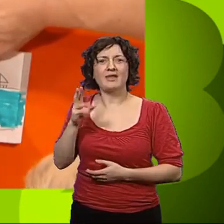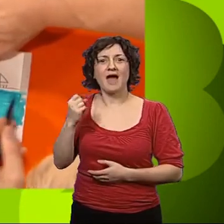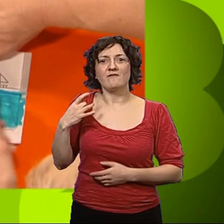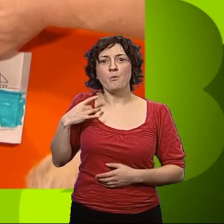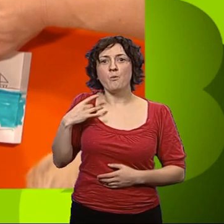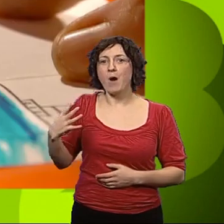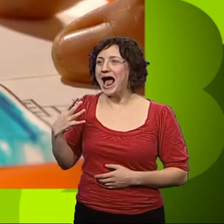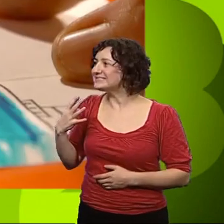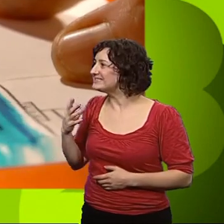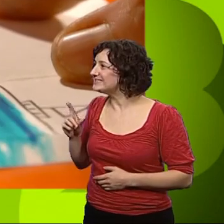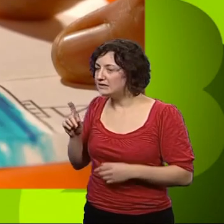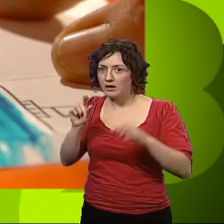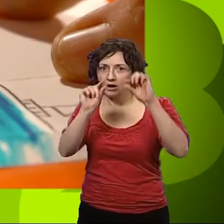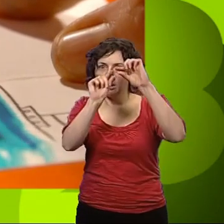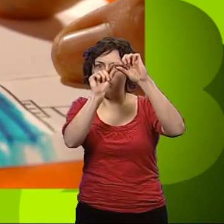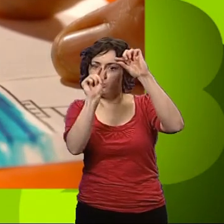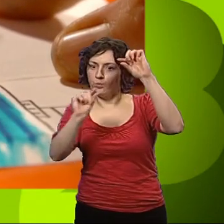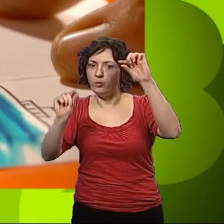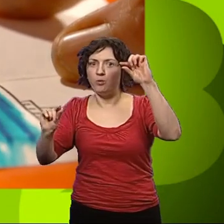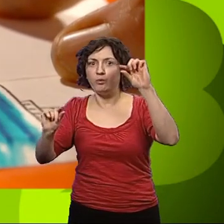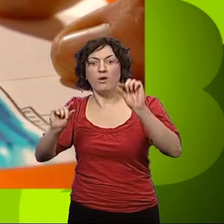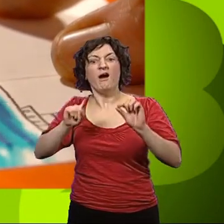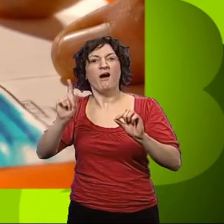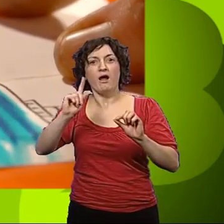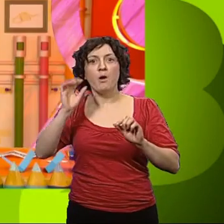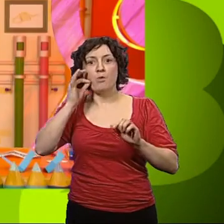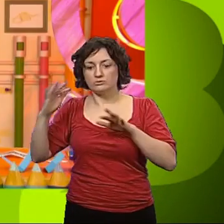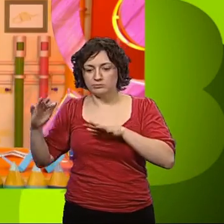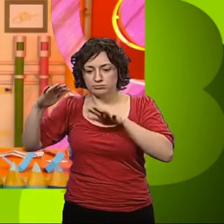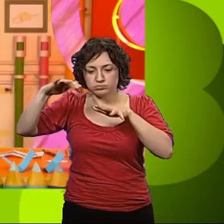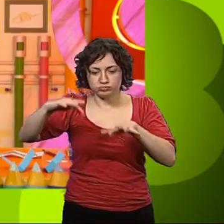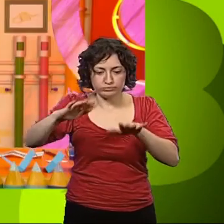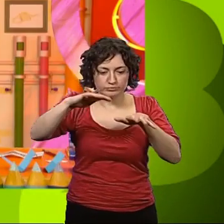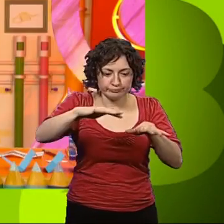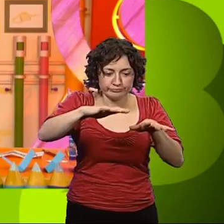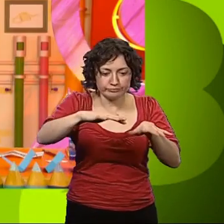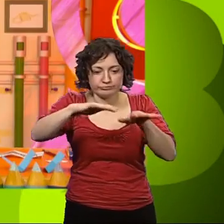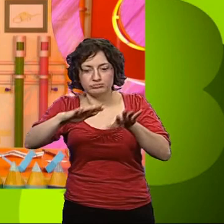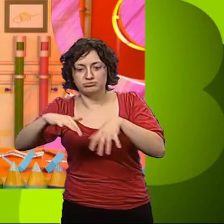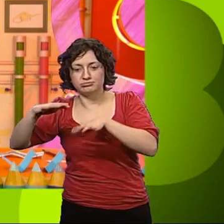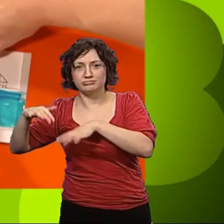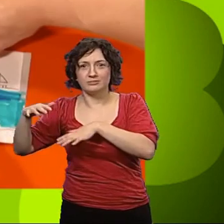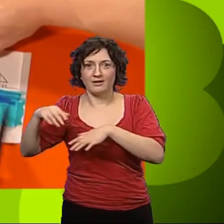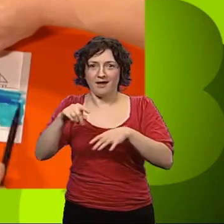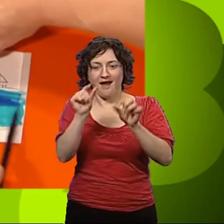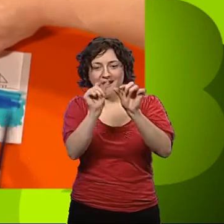I've just left a little bit of white along this edge to show the breaking waves, the nice frothy